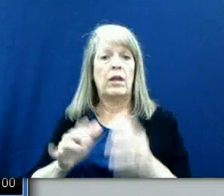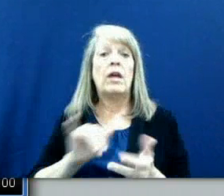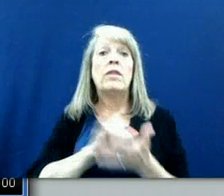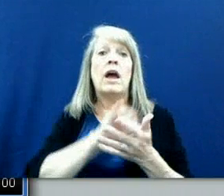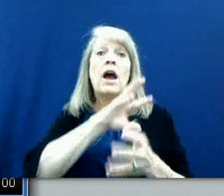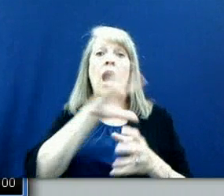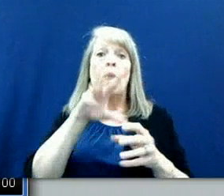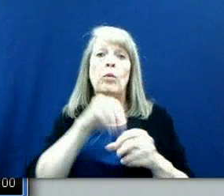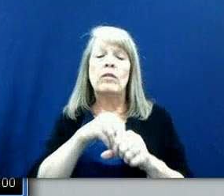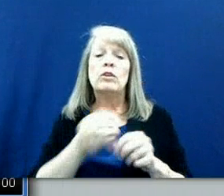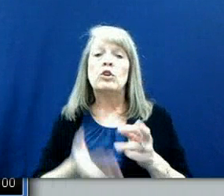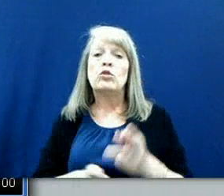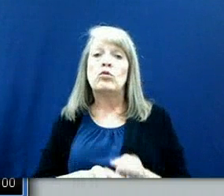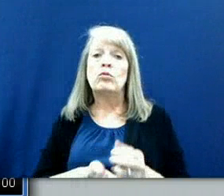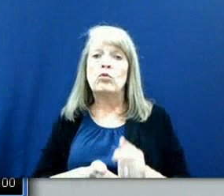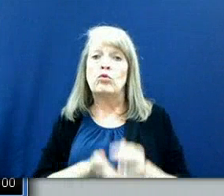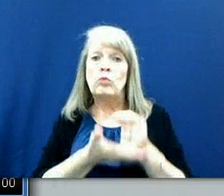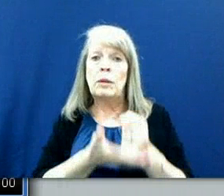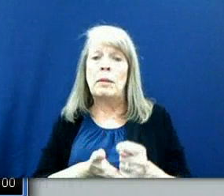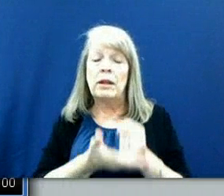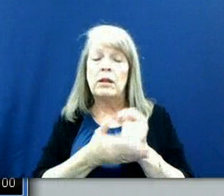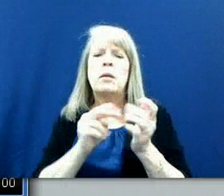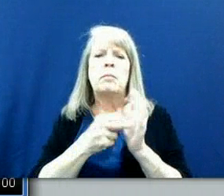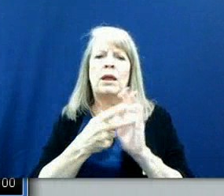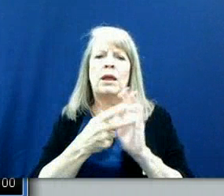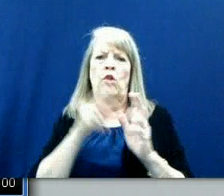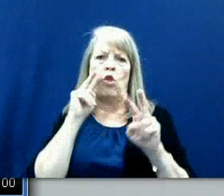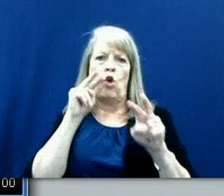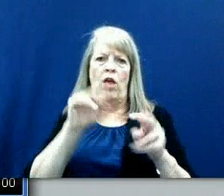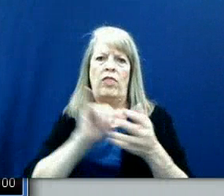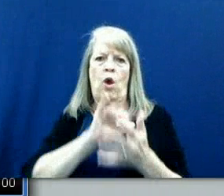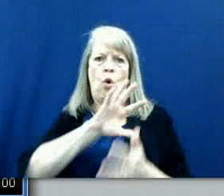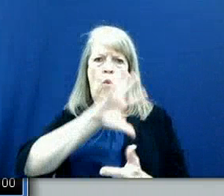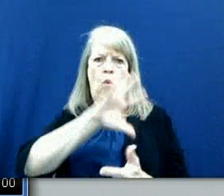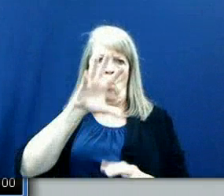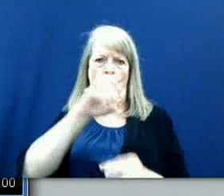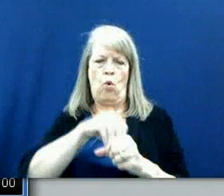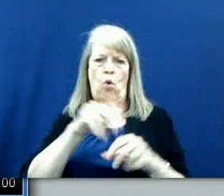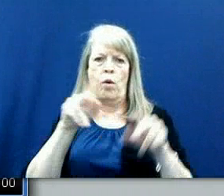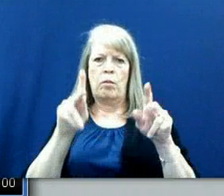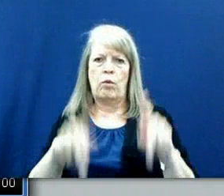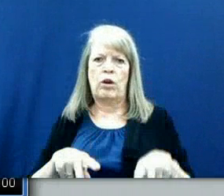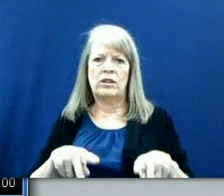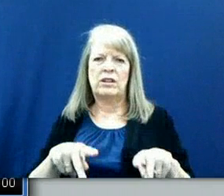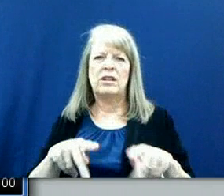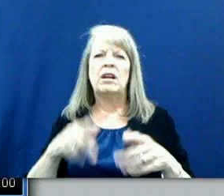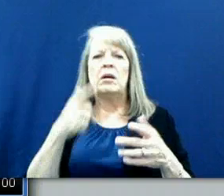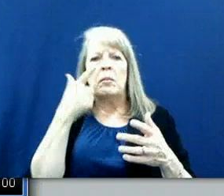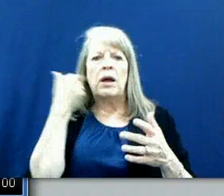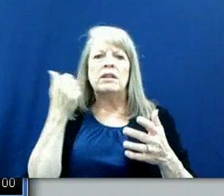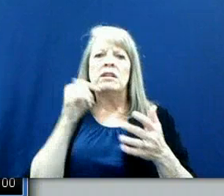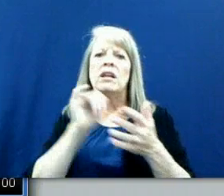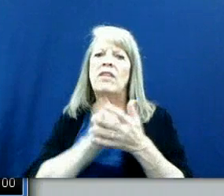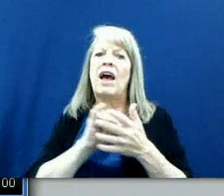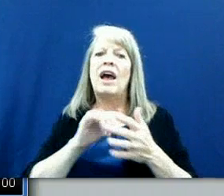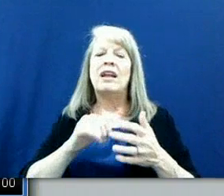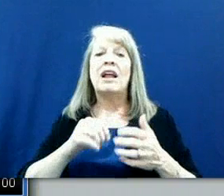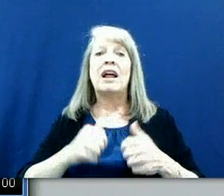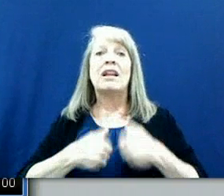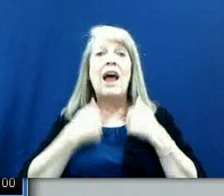Comprehensive treatment involves the whole person because life areas are interdependent.